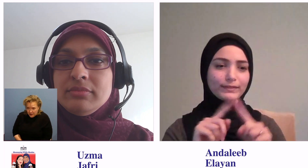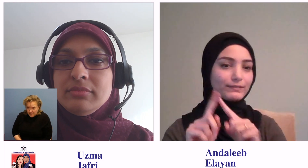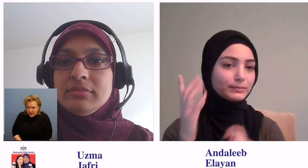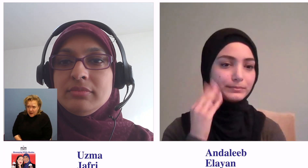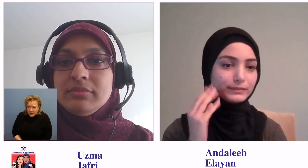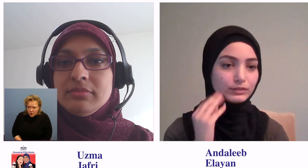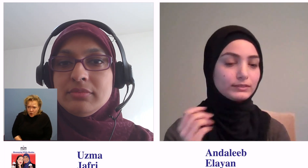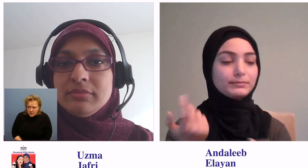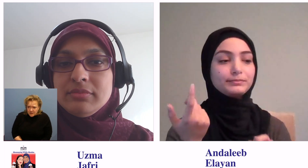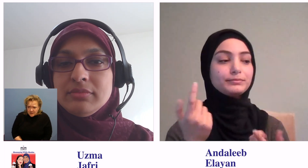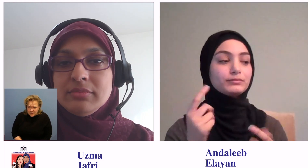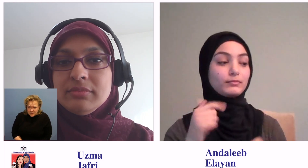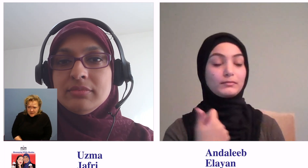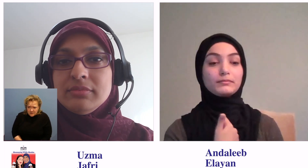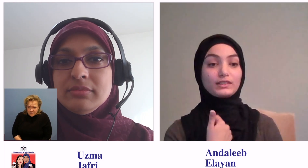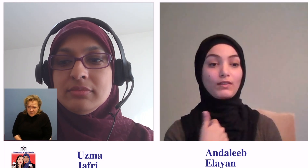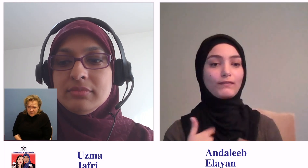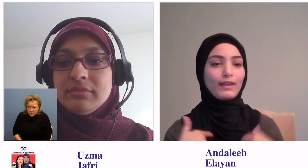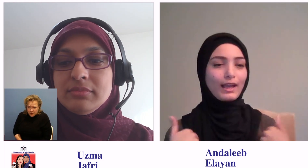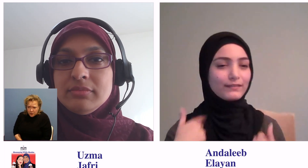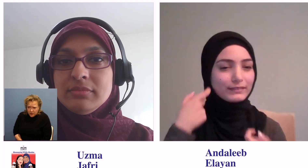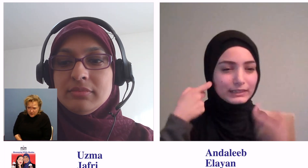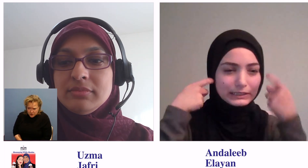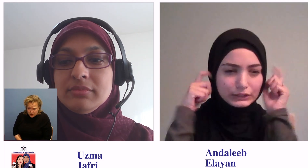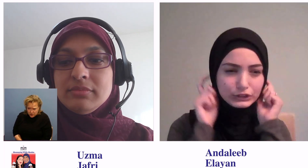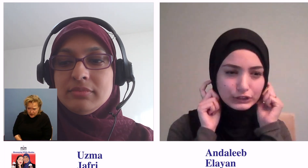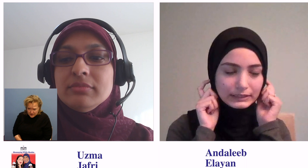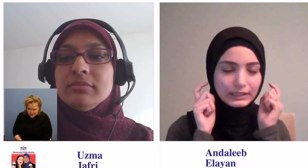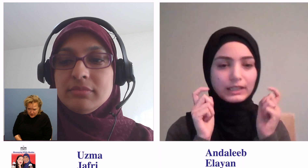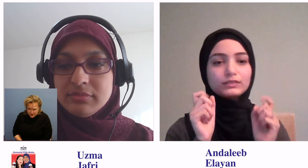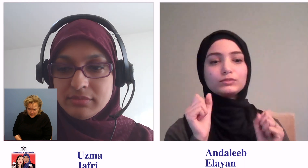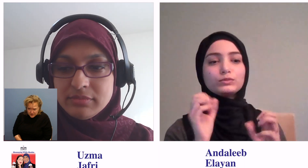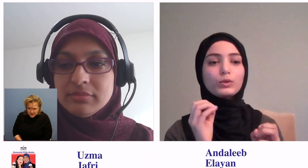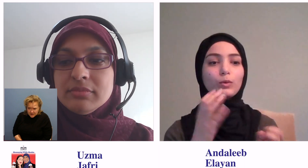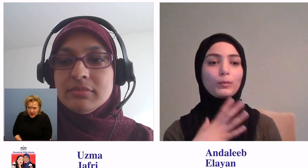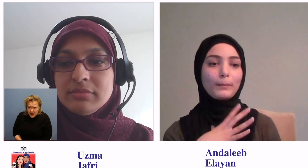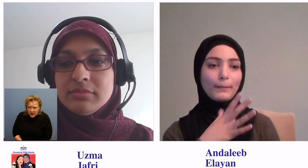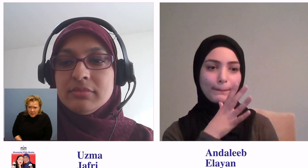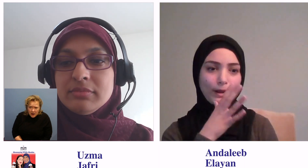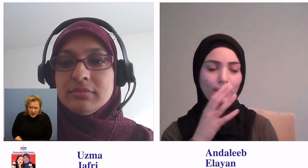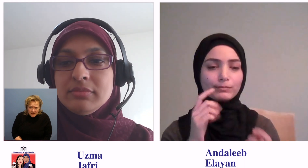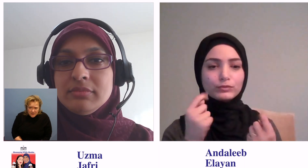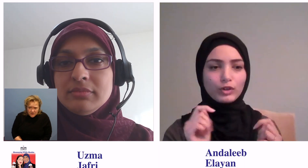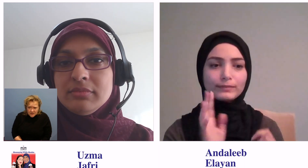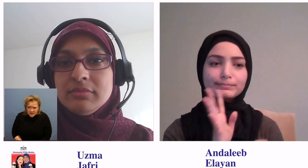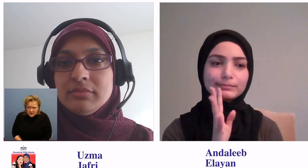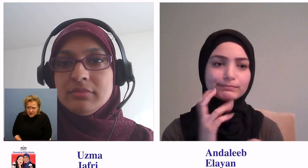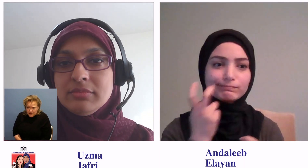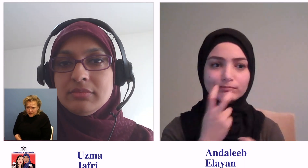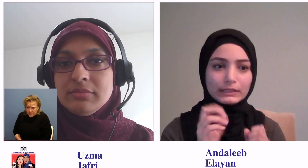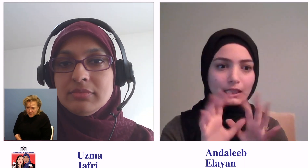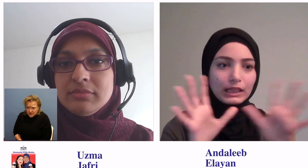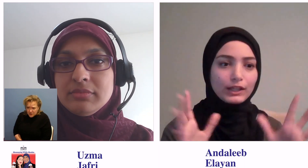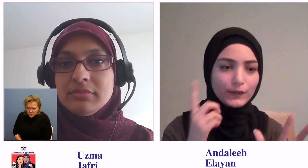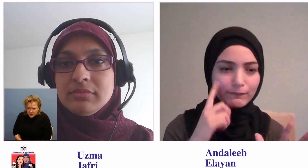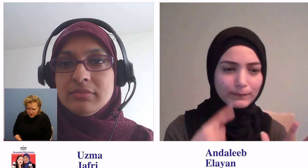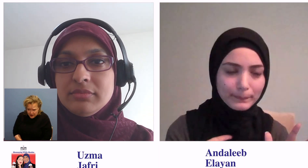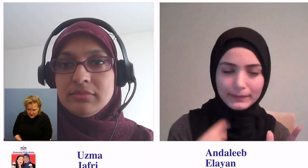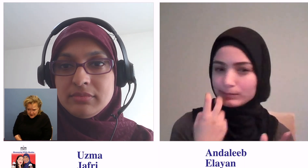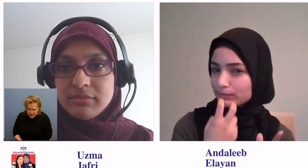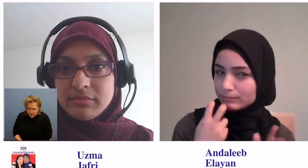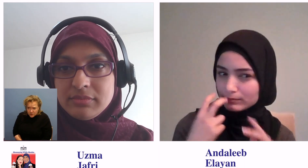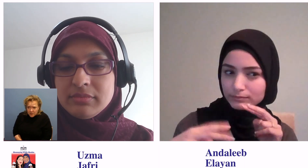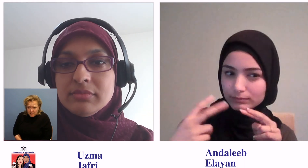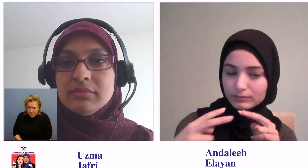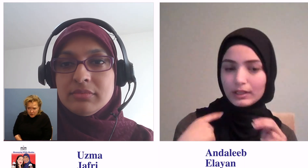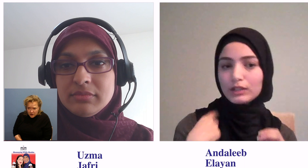Okay. And of course this is different per individual and different experiences. Um, I myself as a deaf person use hearing